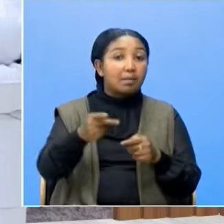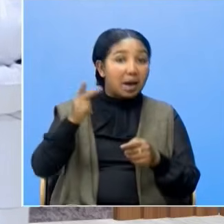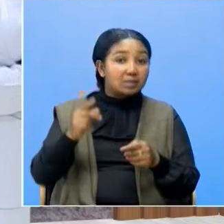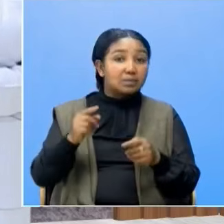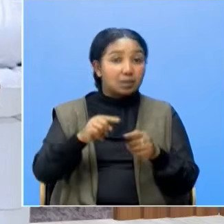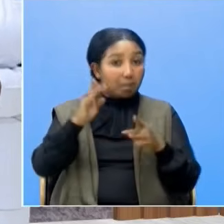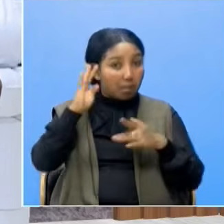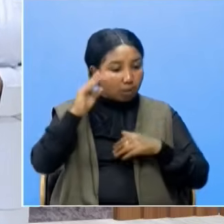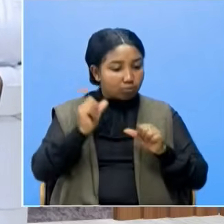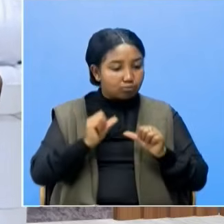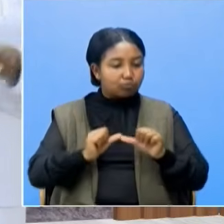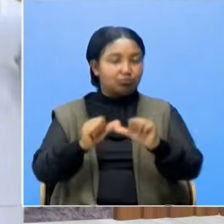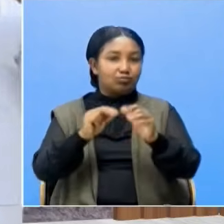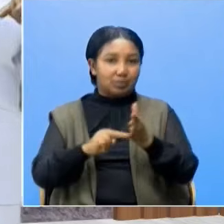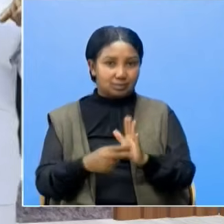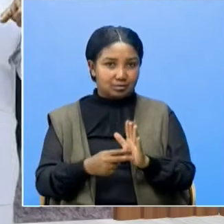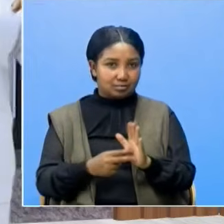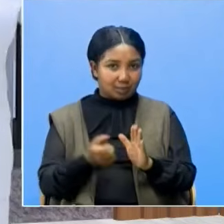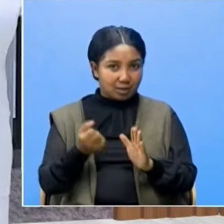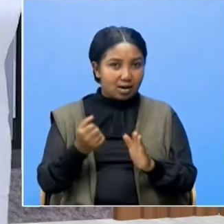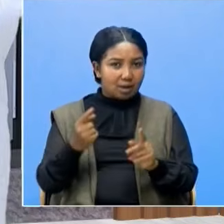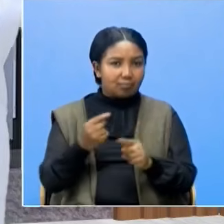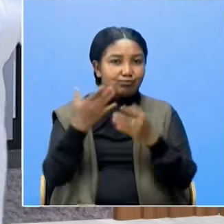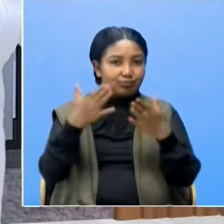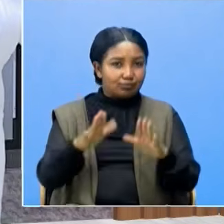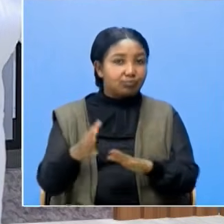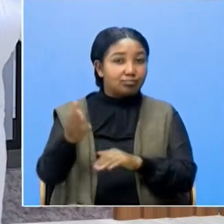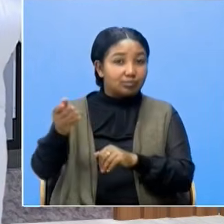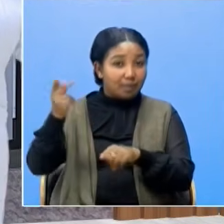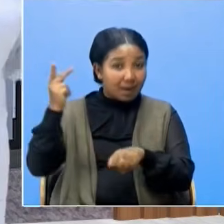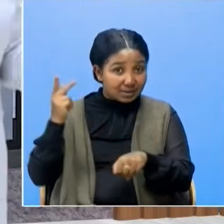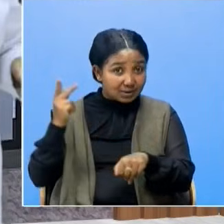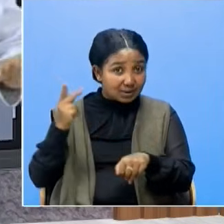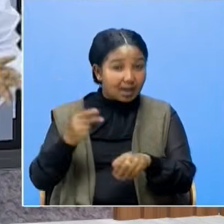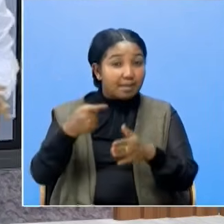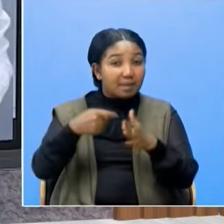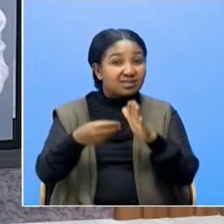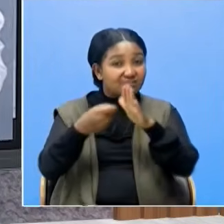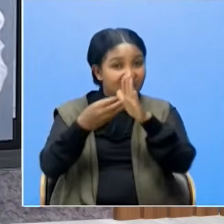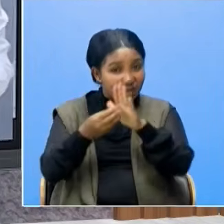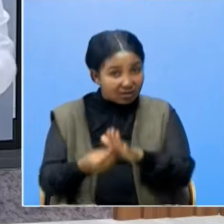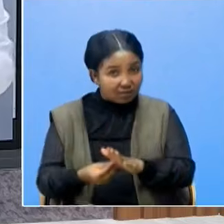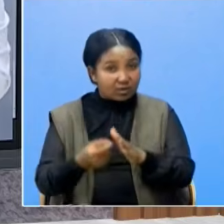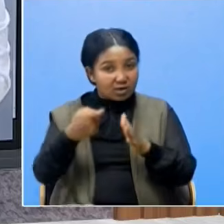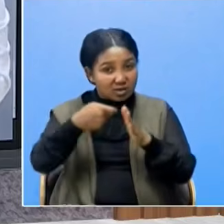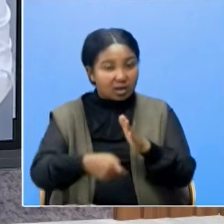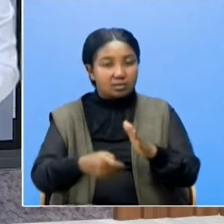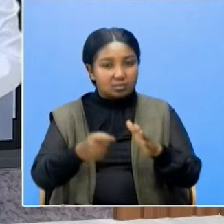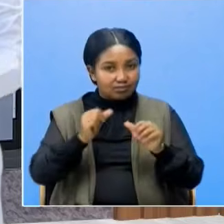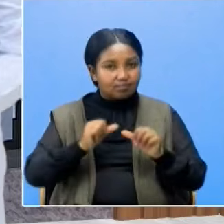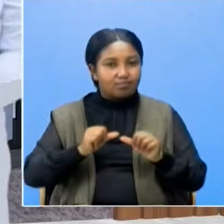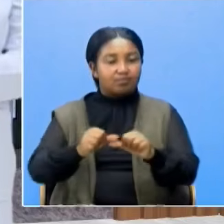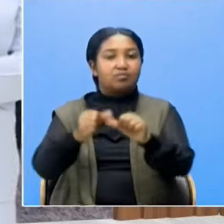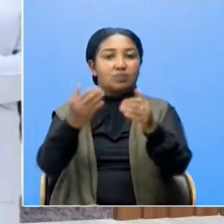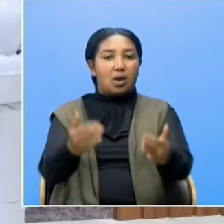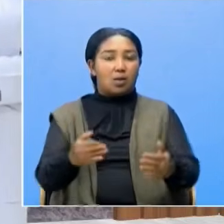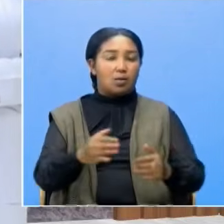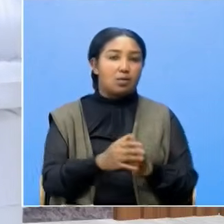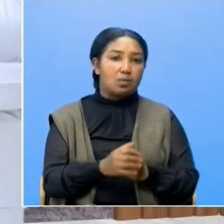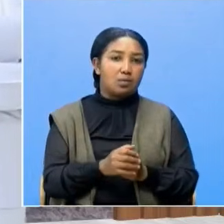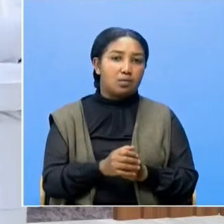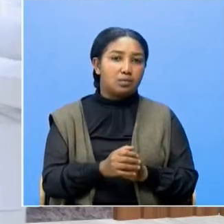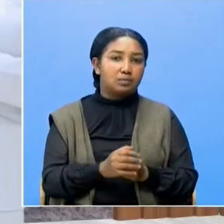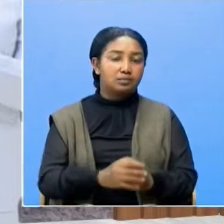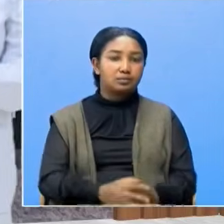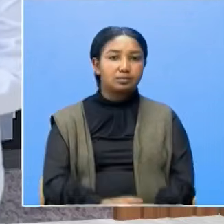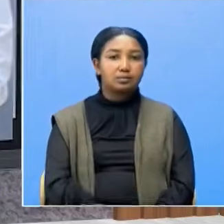Did you get that? An action that has happened in the past, but the result is until present. Very